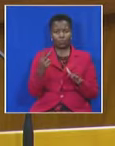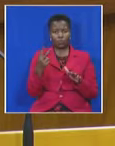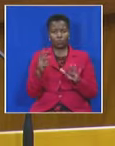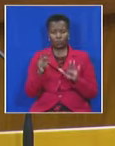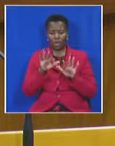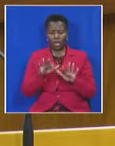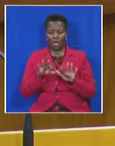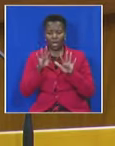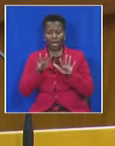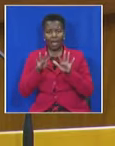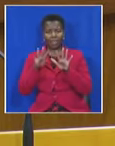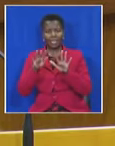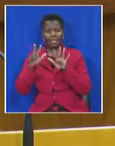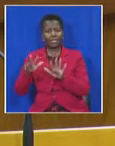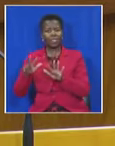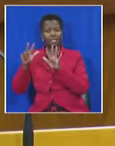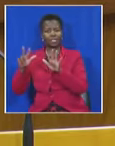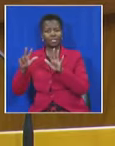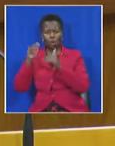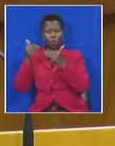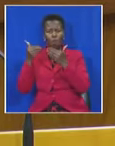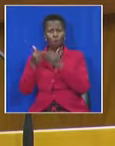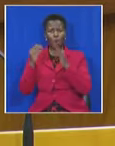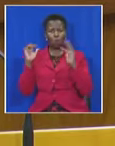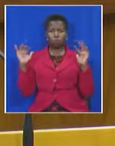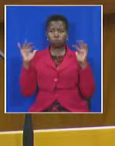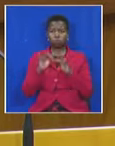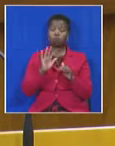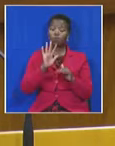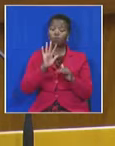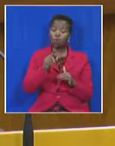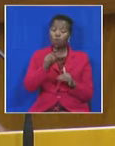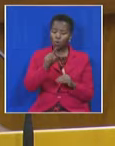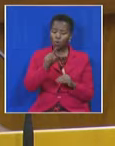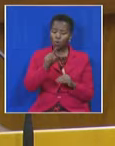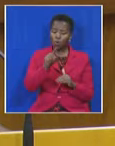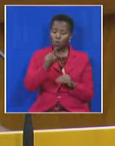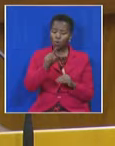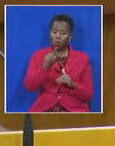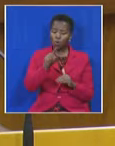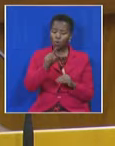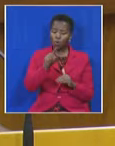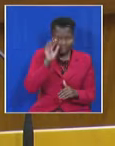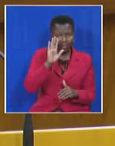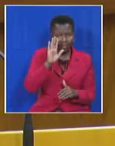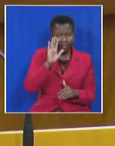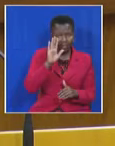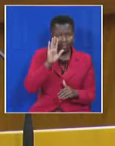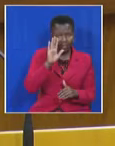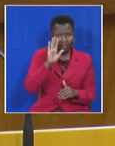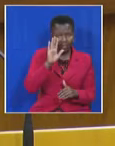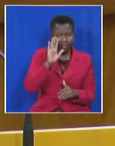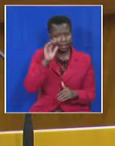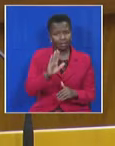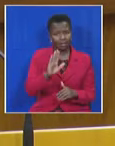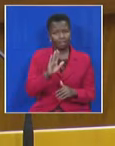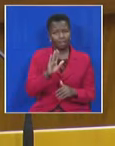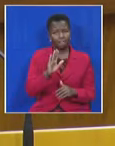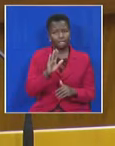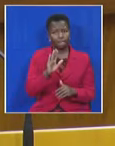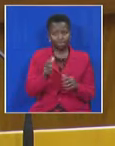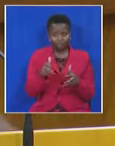1913. All of those people, you need to think. You must think.